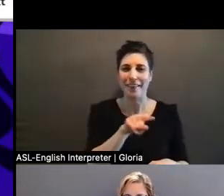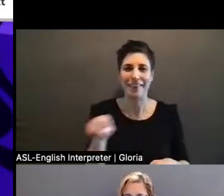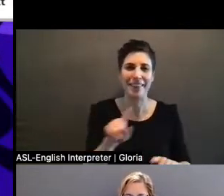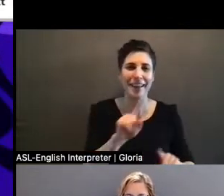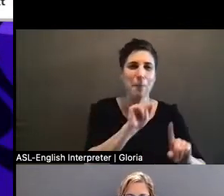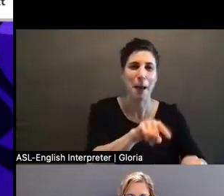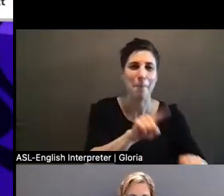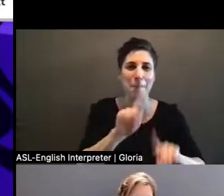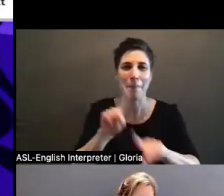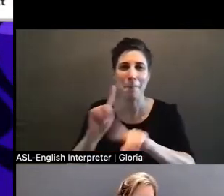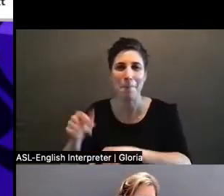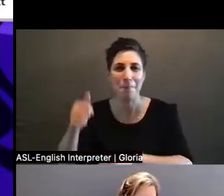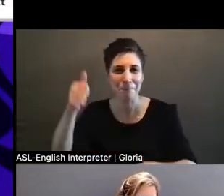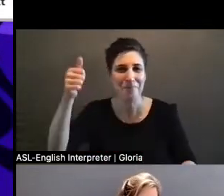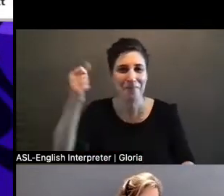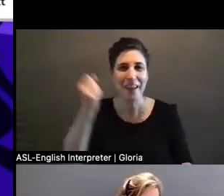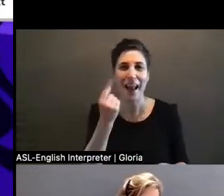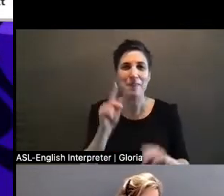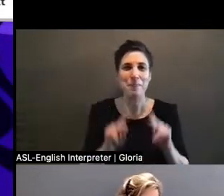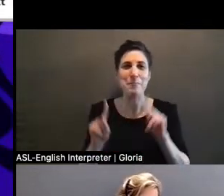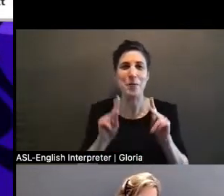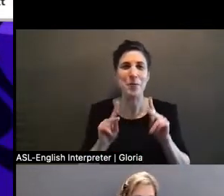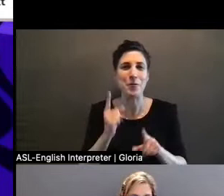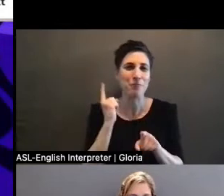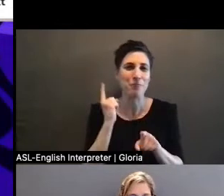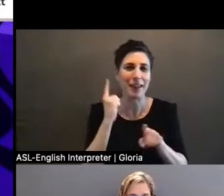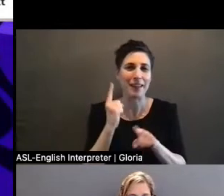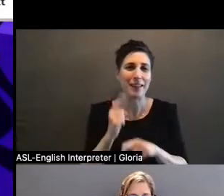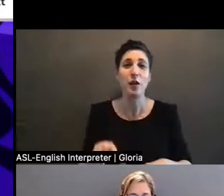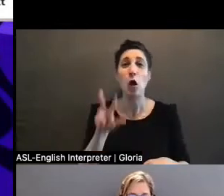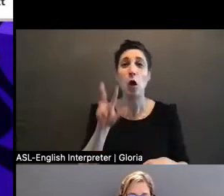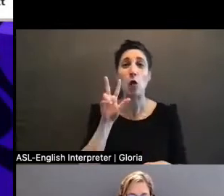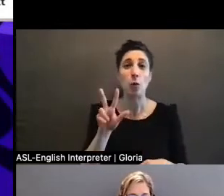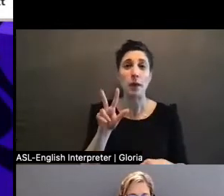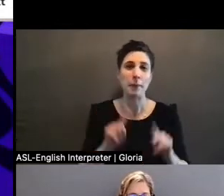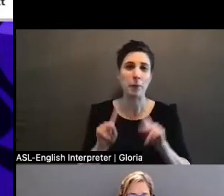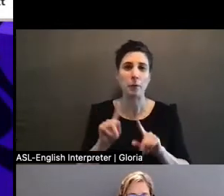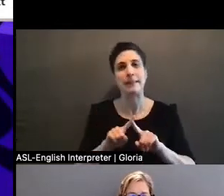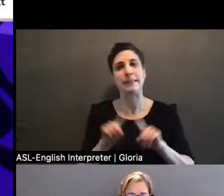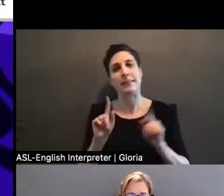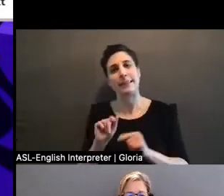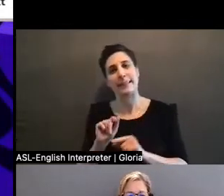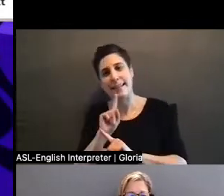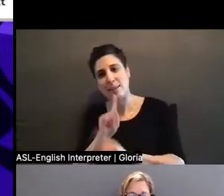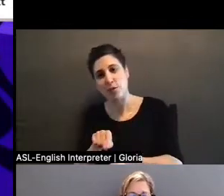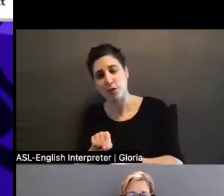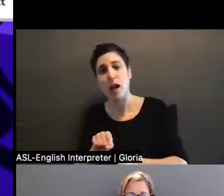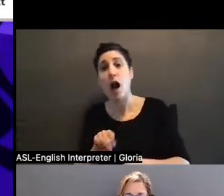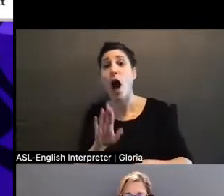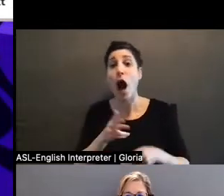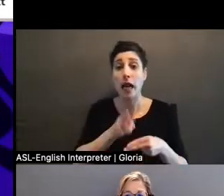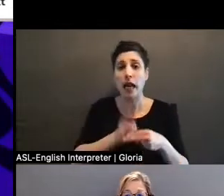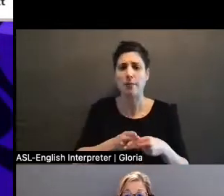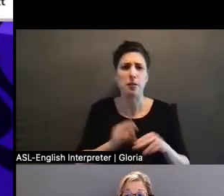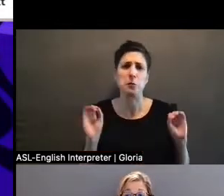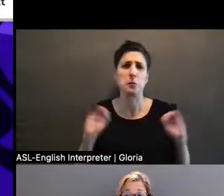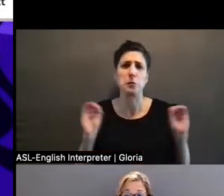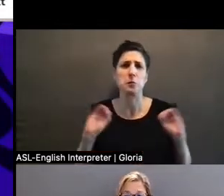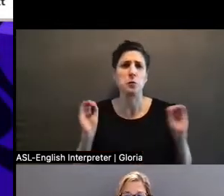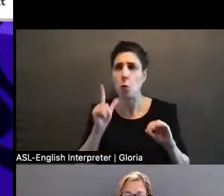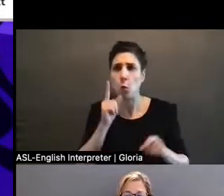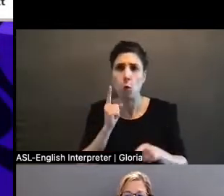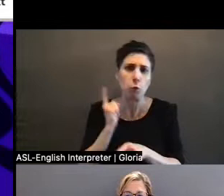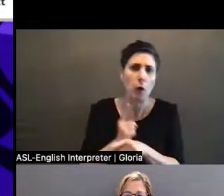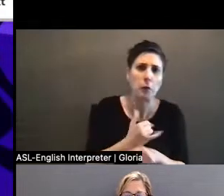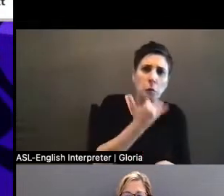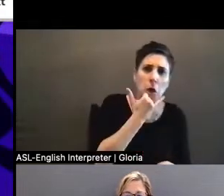11 people got it right. 3 people got a different answer. It's anonymous, so they'll know whether they got it